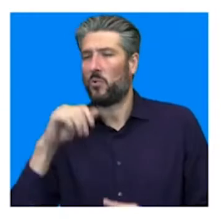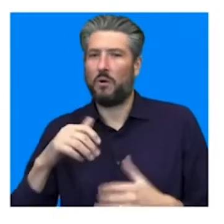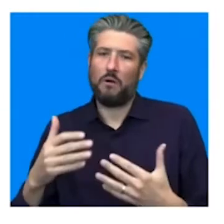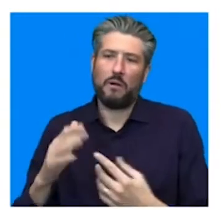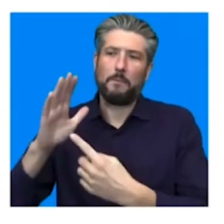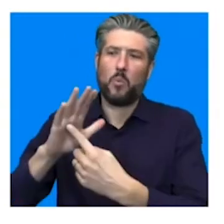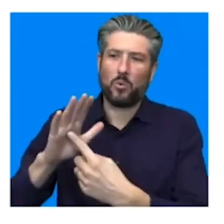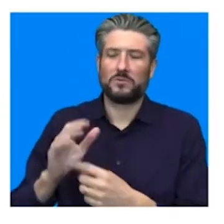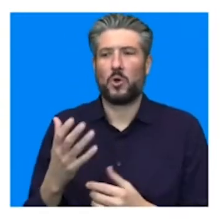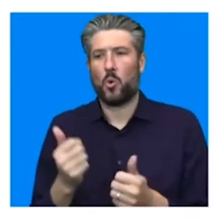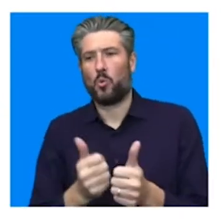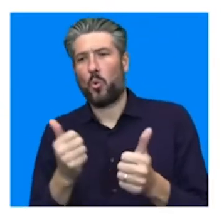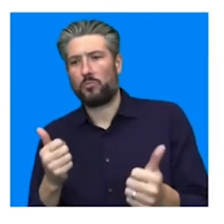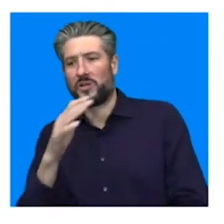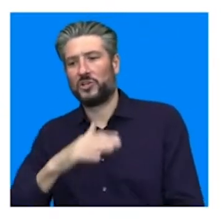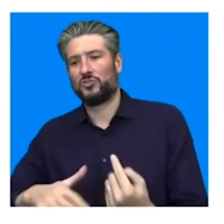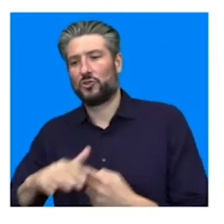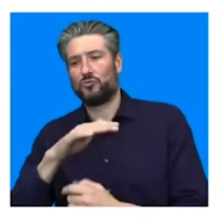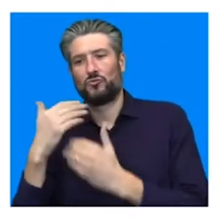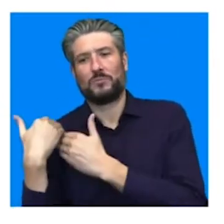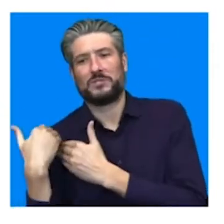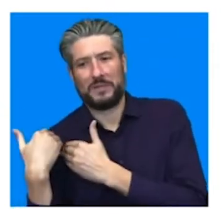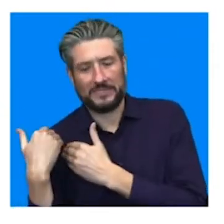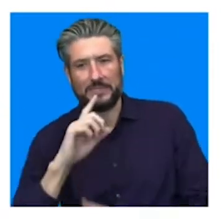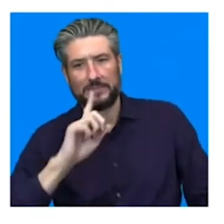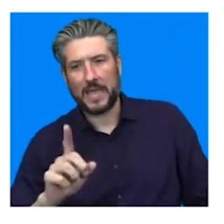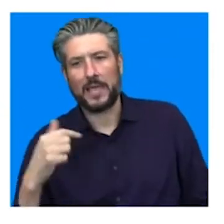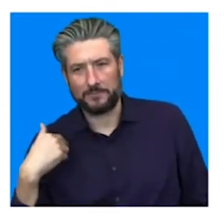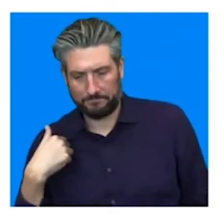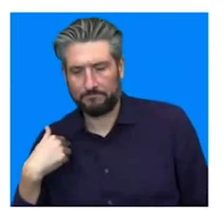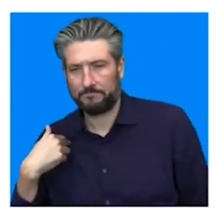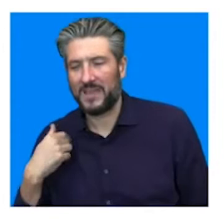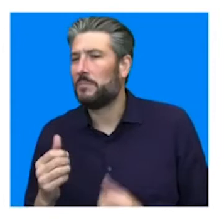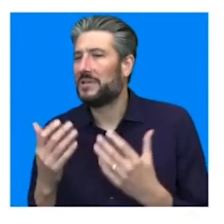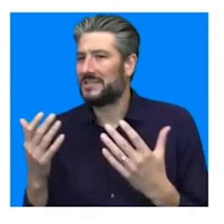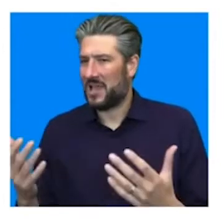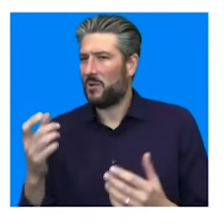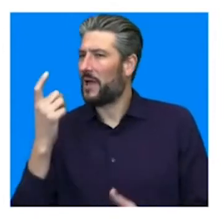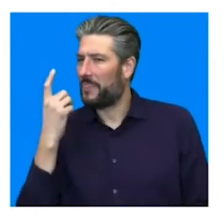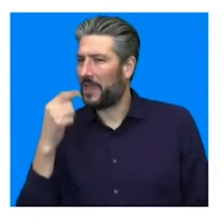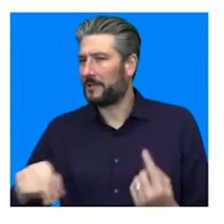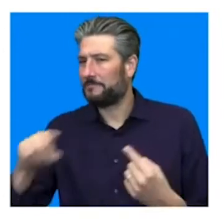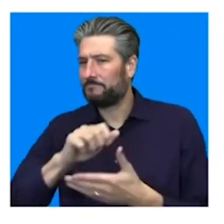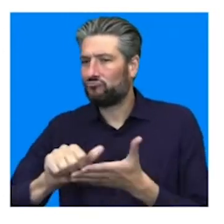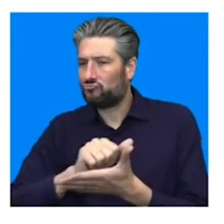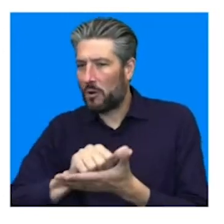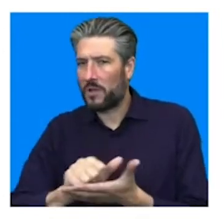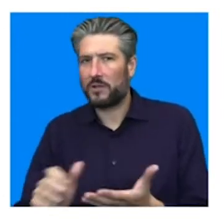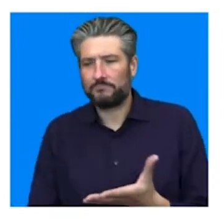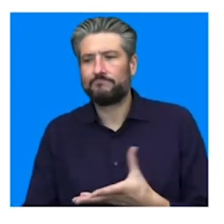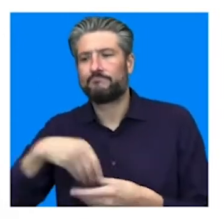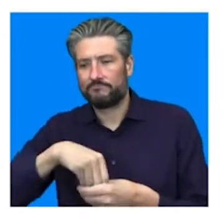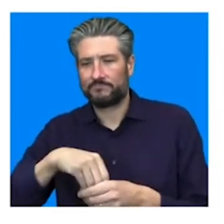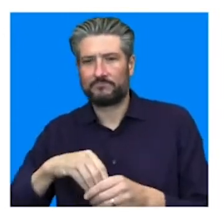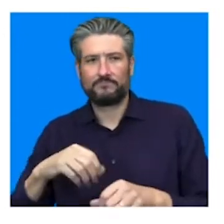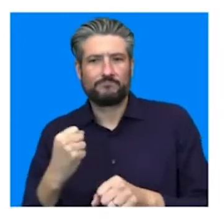responsibility kind of purposes to say that people were doing it, but actually it feels like it's actually on the agenda properly now, and that actually products are being built with people in mind a lot more. I think